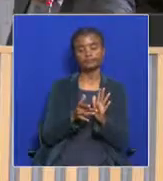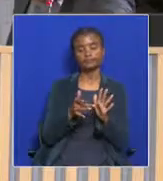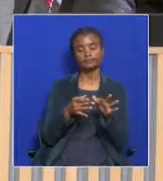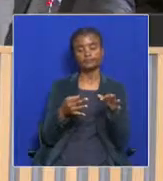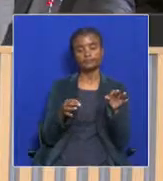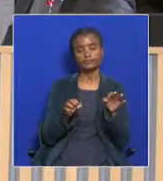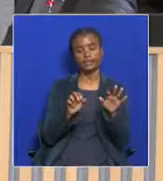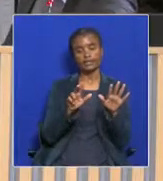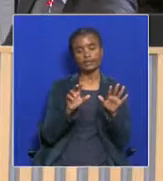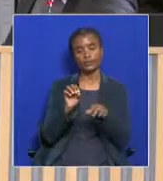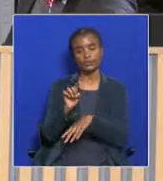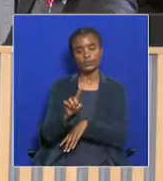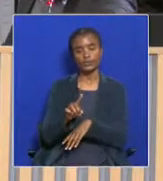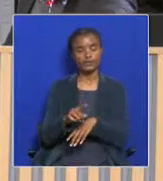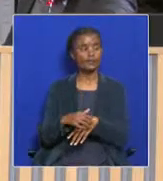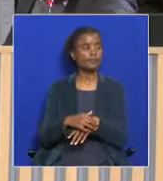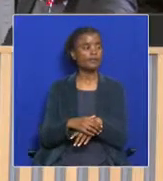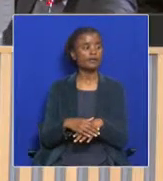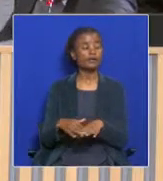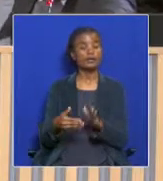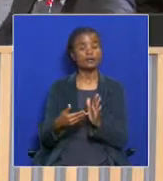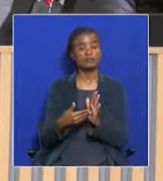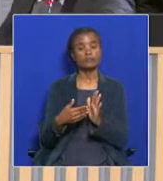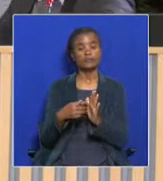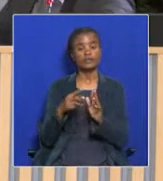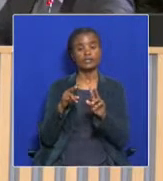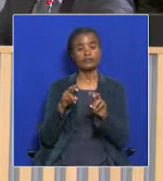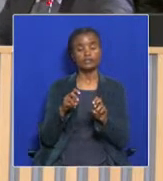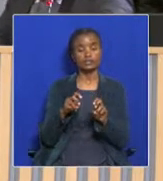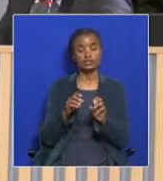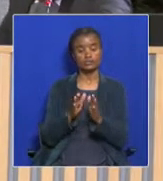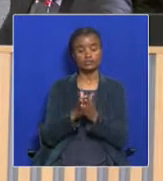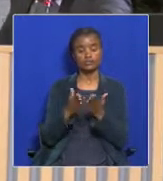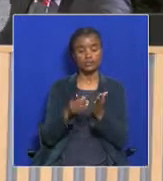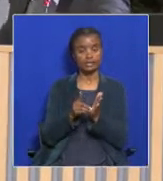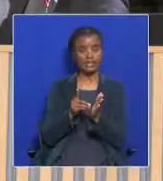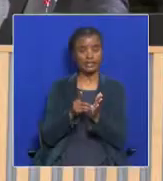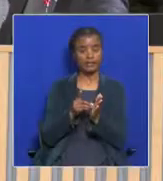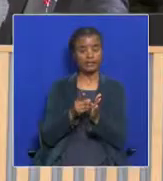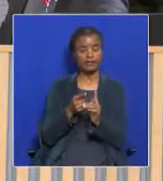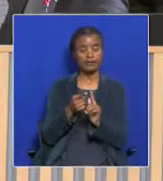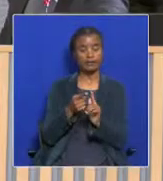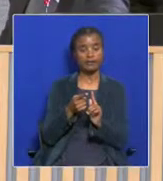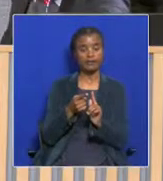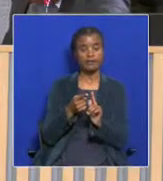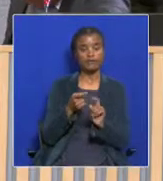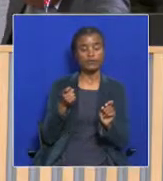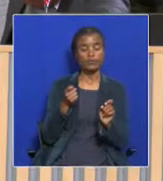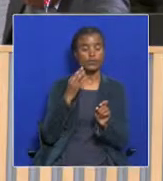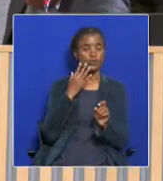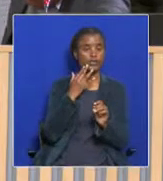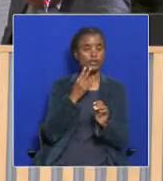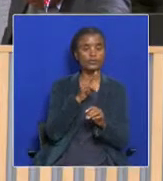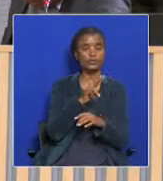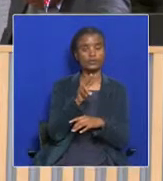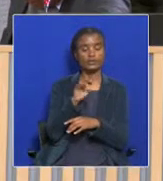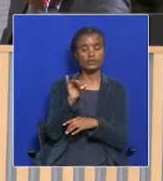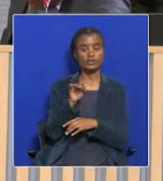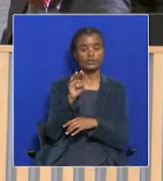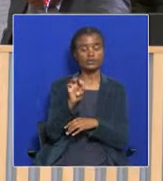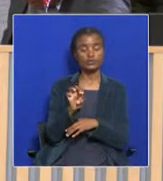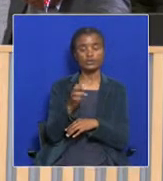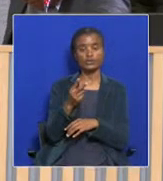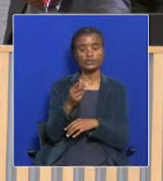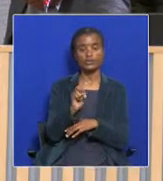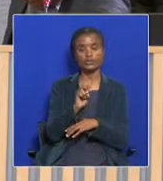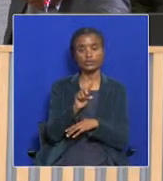It's the investigation diary of the 22nd of June 2021. So you'll see